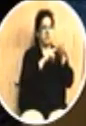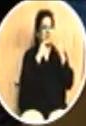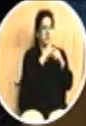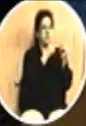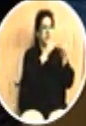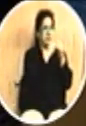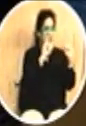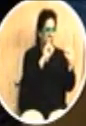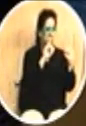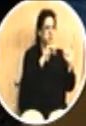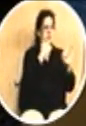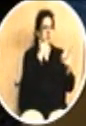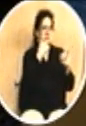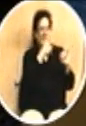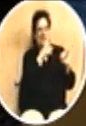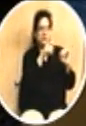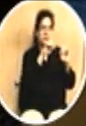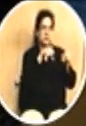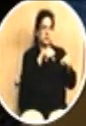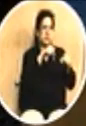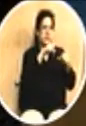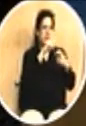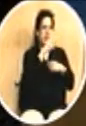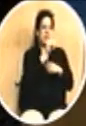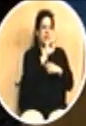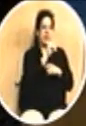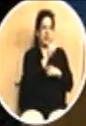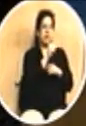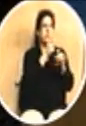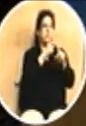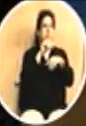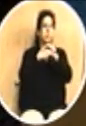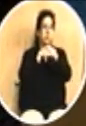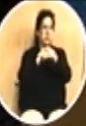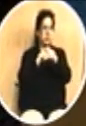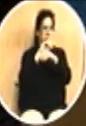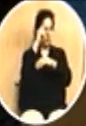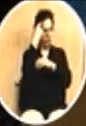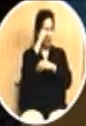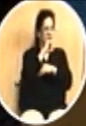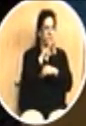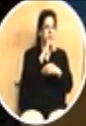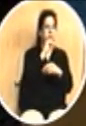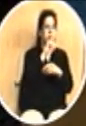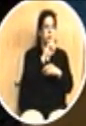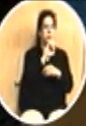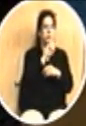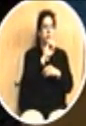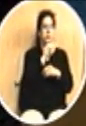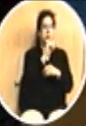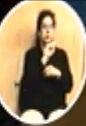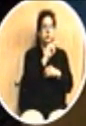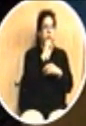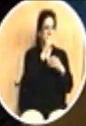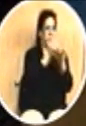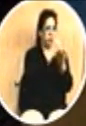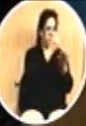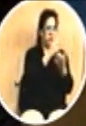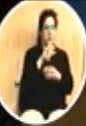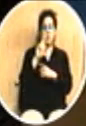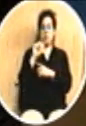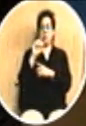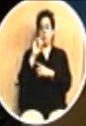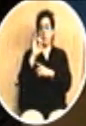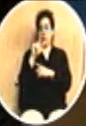signed it knowing that they could be hanged by the British government if the revolution was not won. Radical. We might